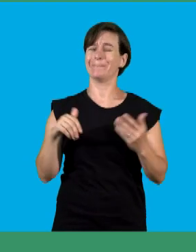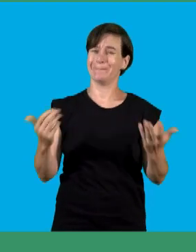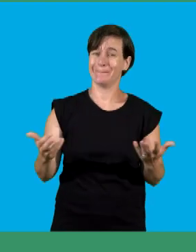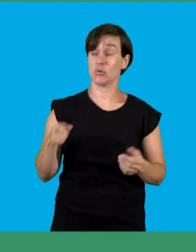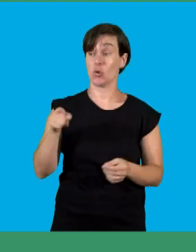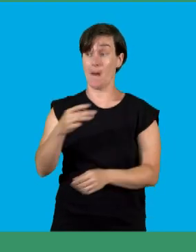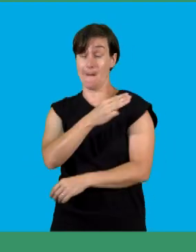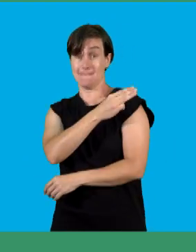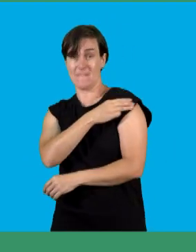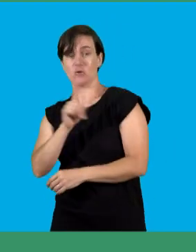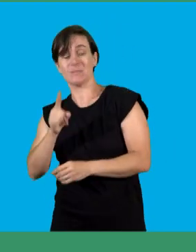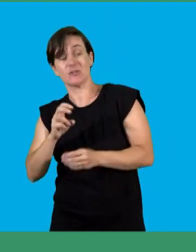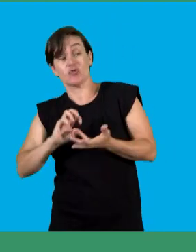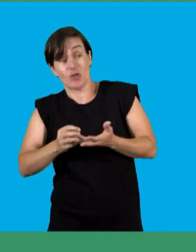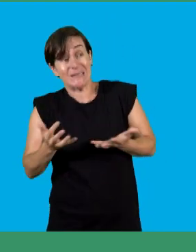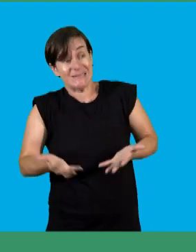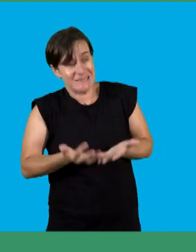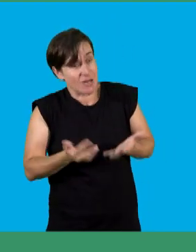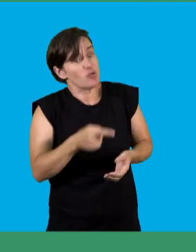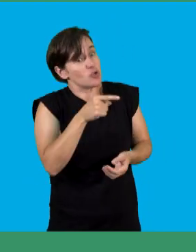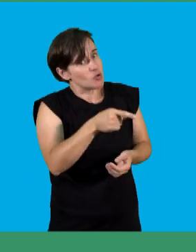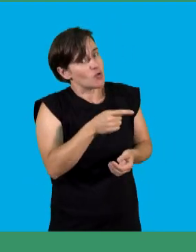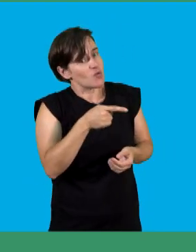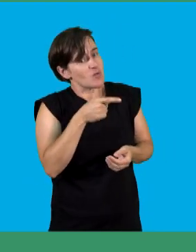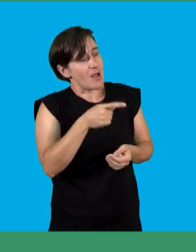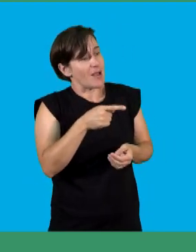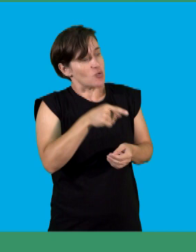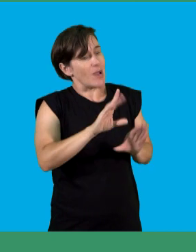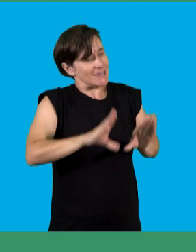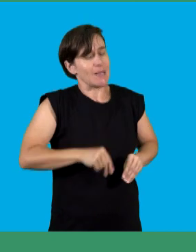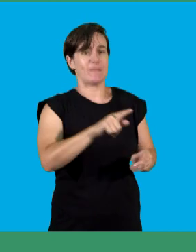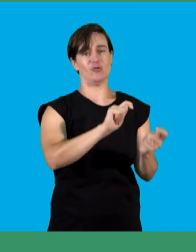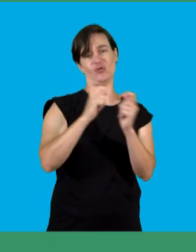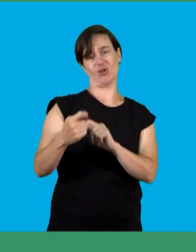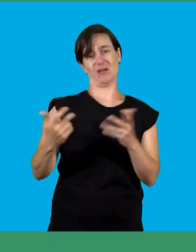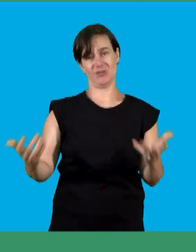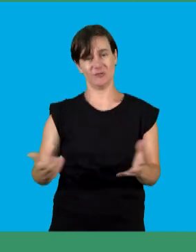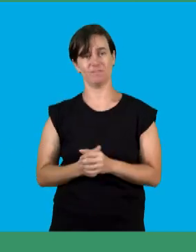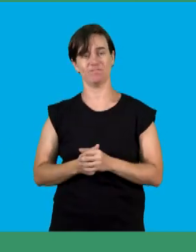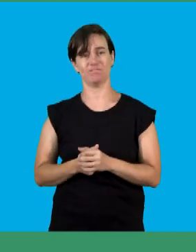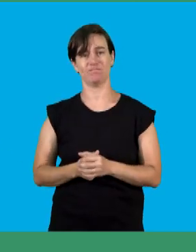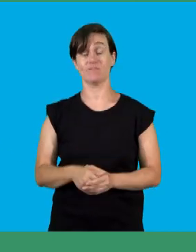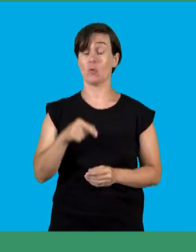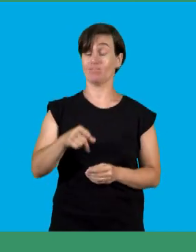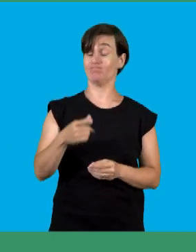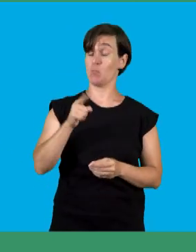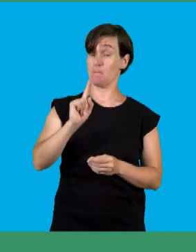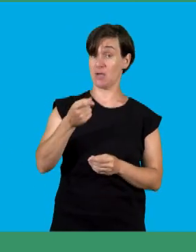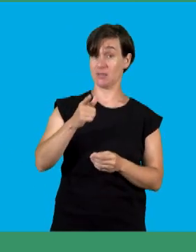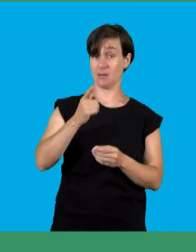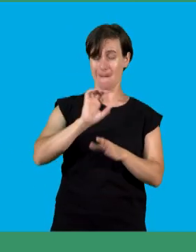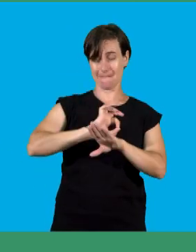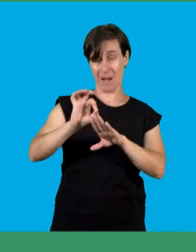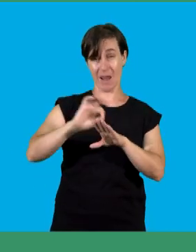to convince the employees basically to say, let's go with this change. Write a plan or proposal for change in